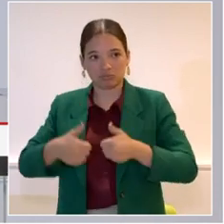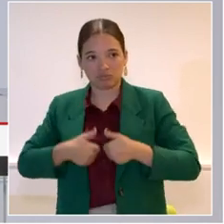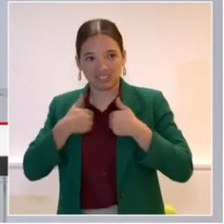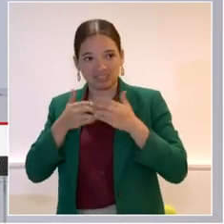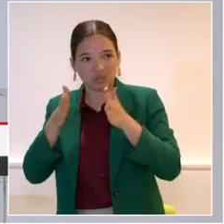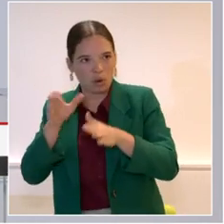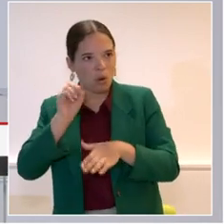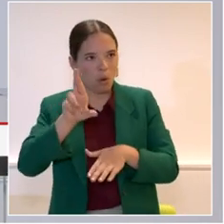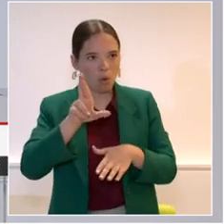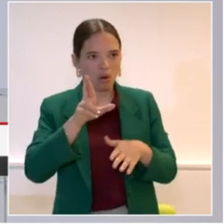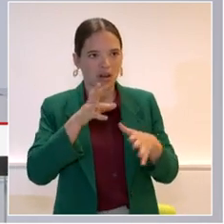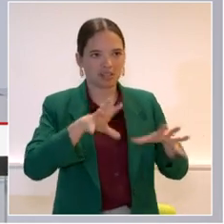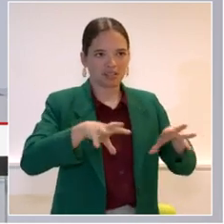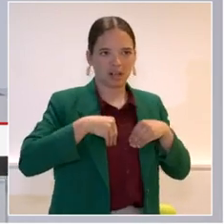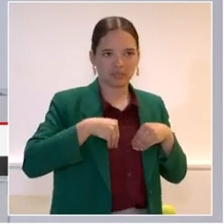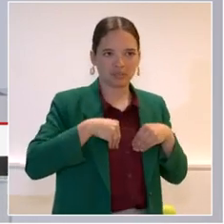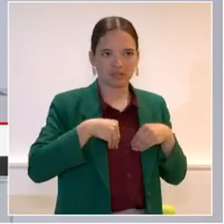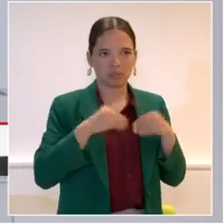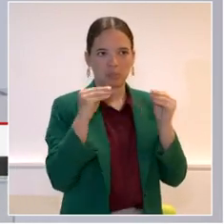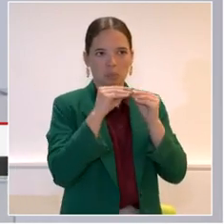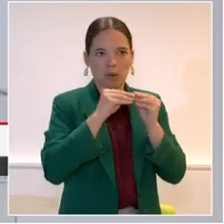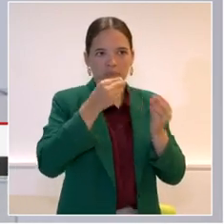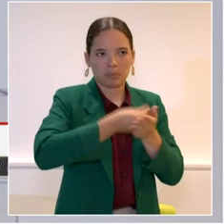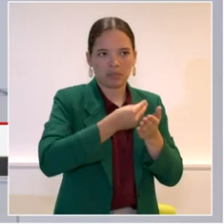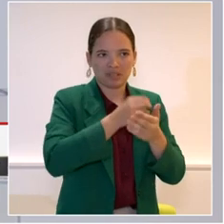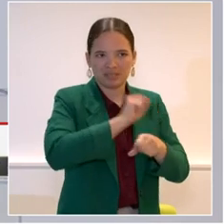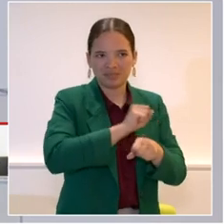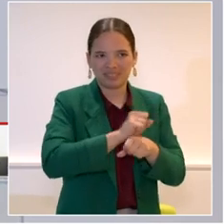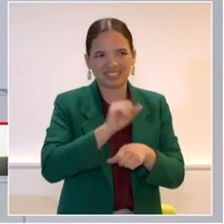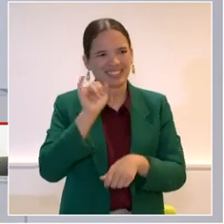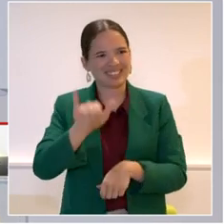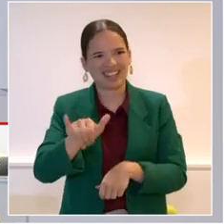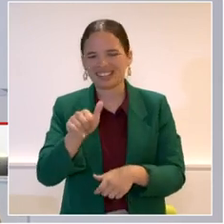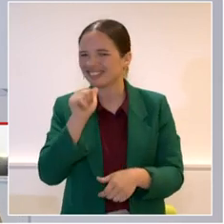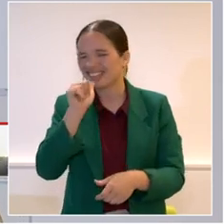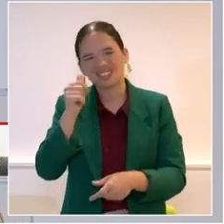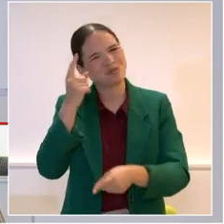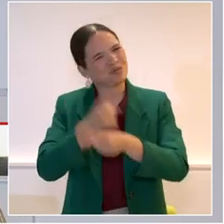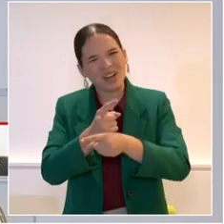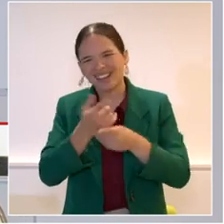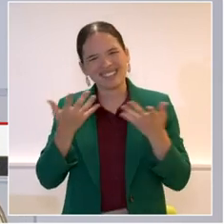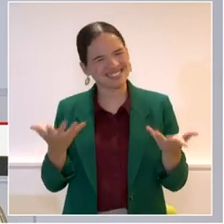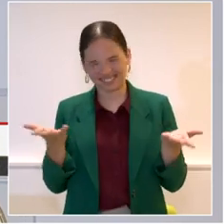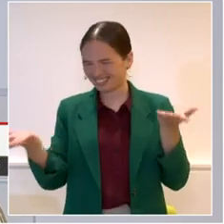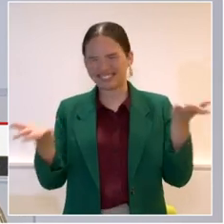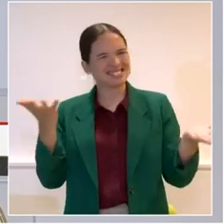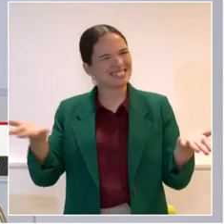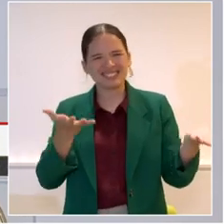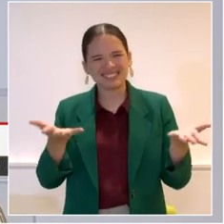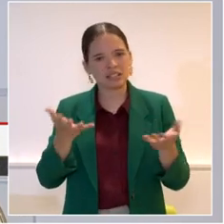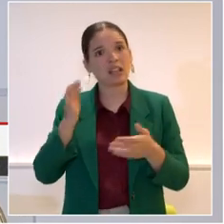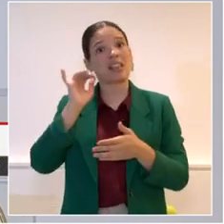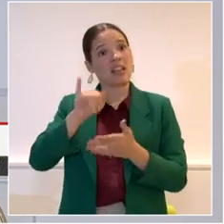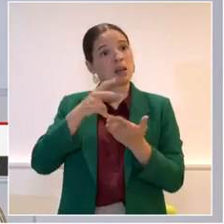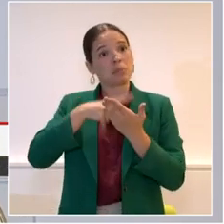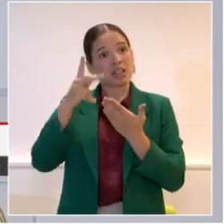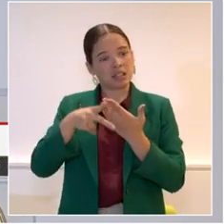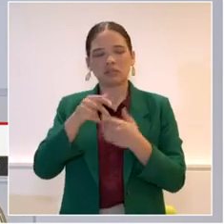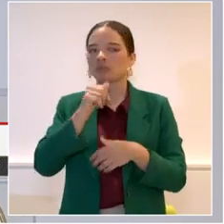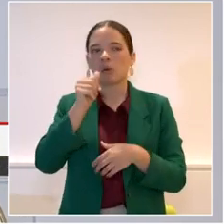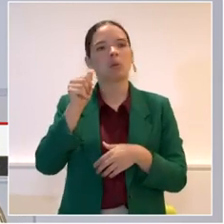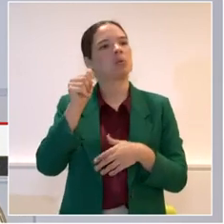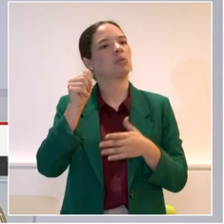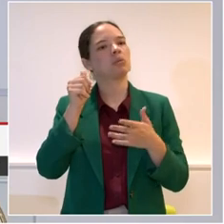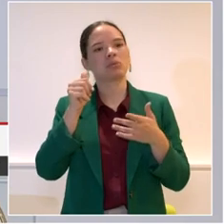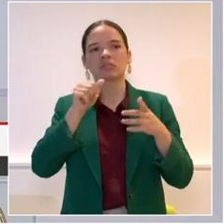raise, right? That's not actually a choice. And with this program, nobody has to make that